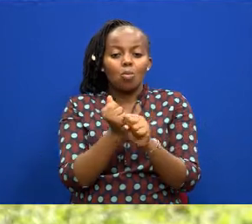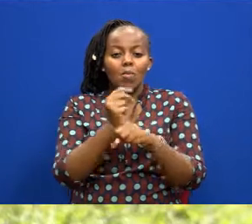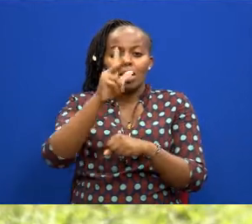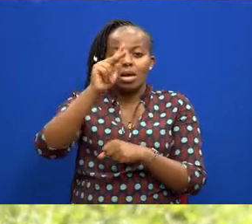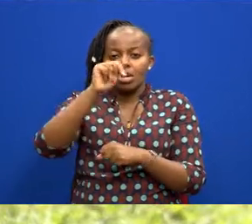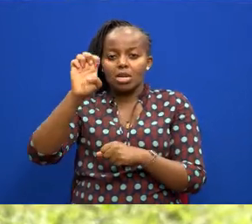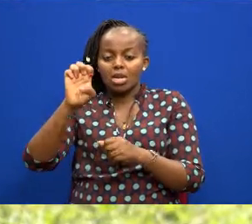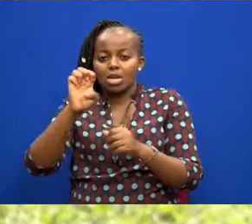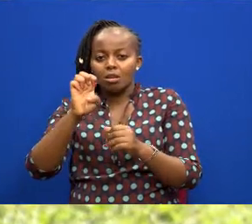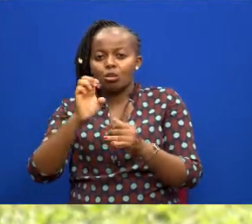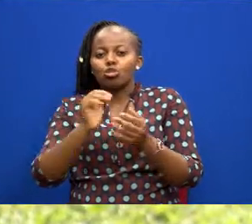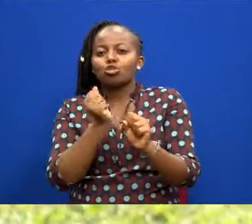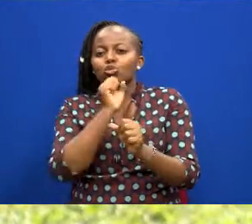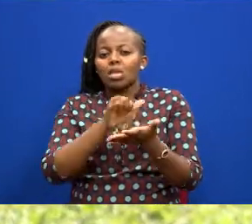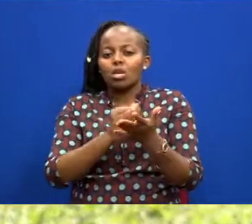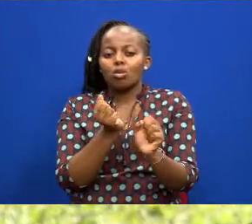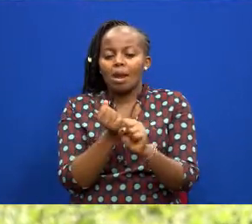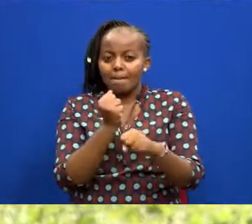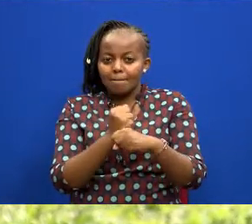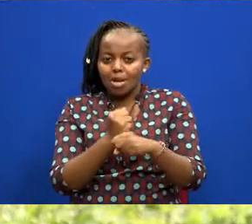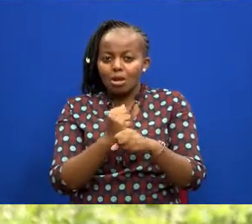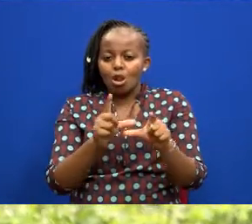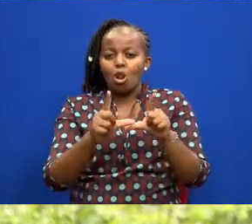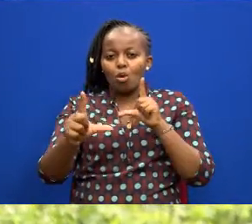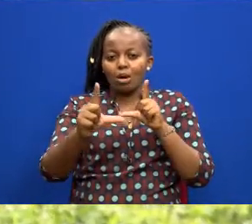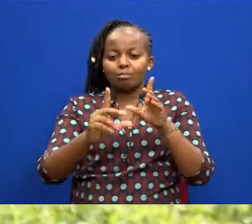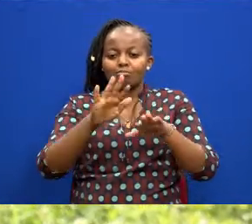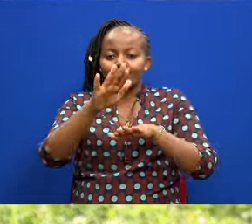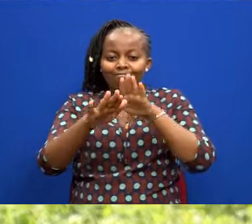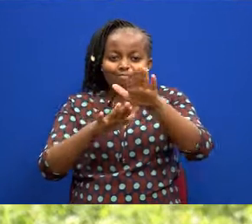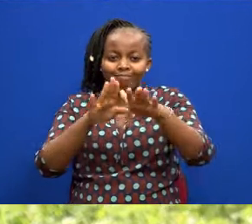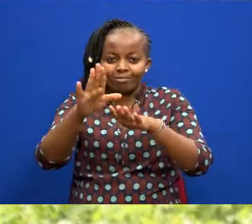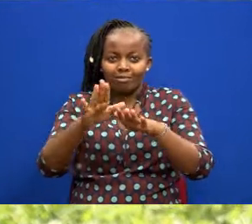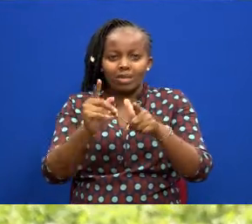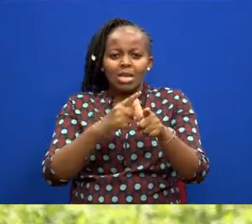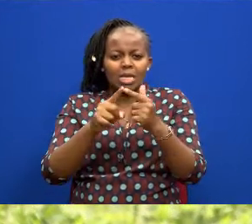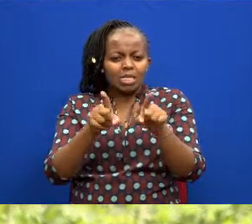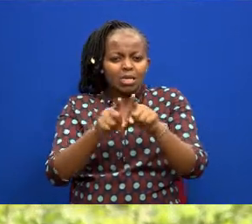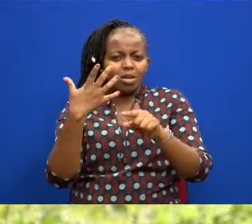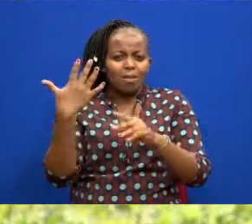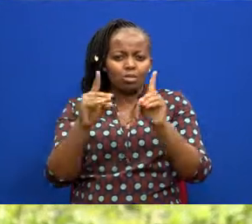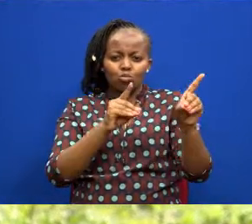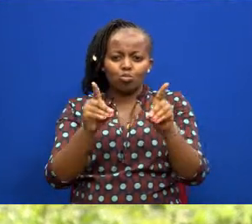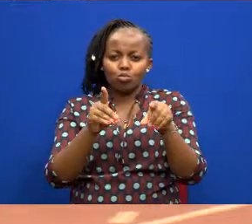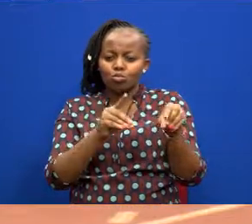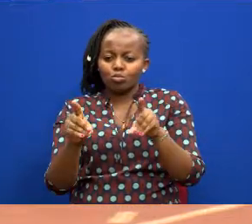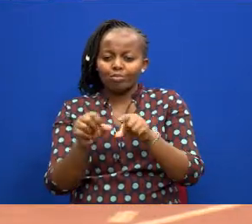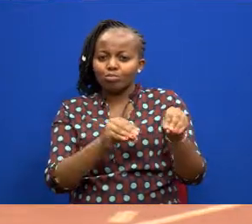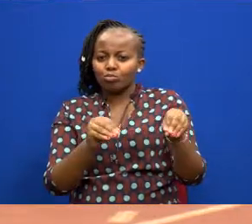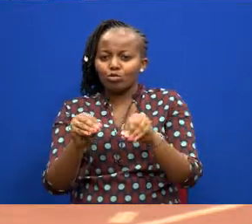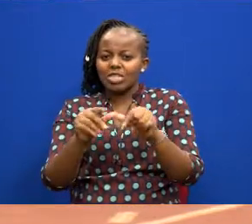strides, and also using your hands. Remember, on part of the warm-up segment, we said our hands are moving from